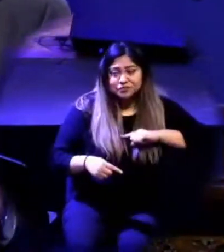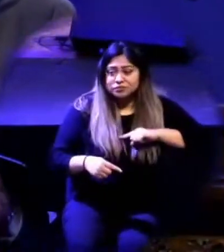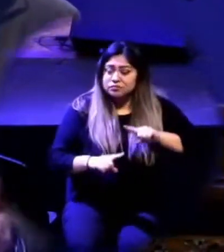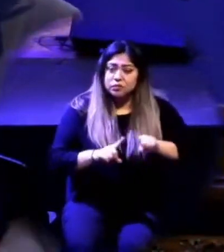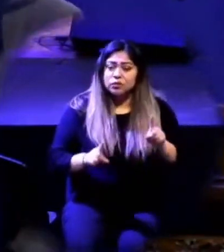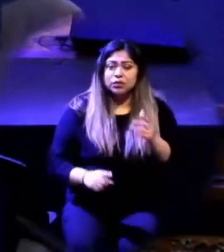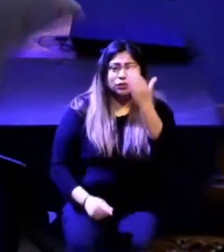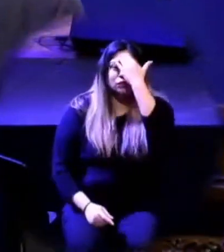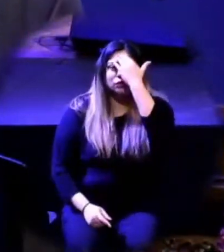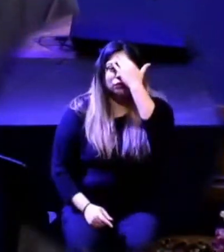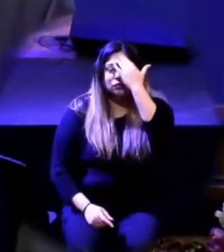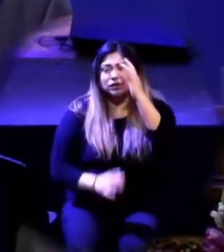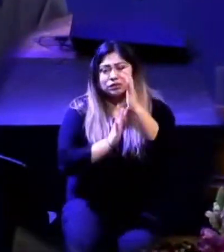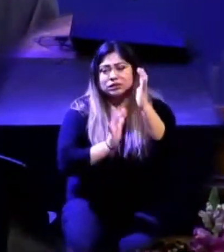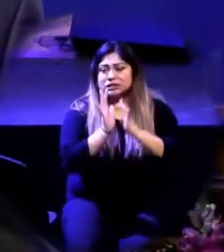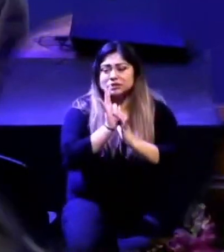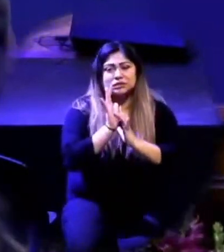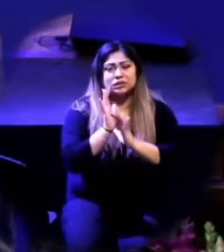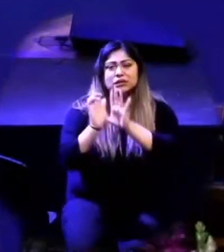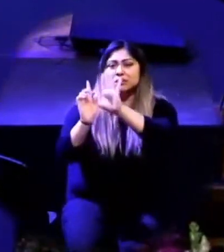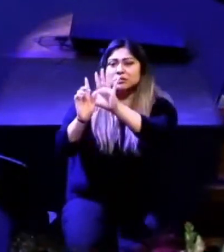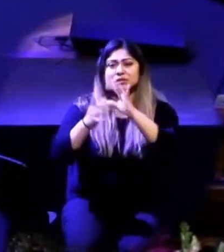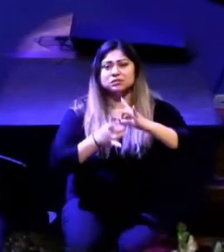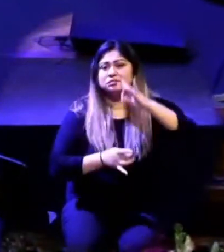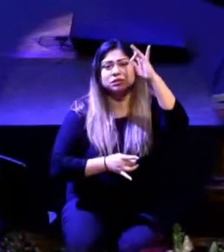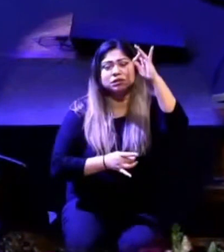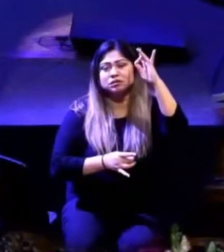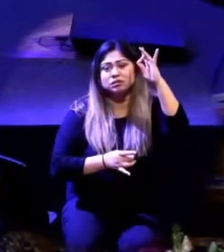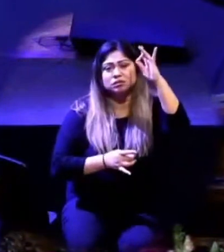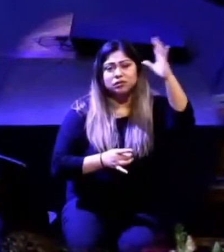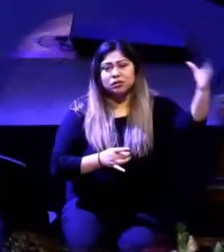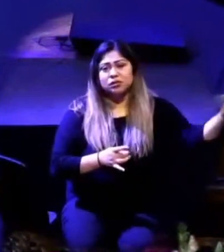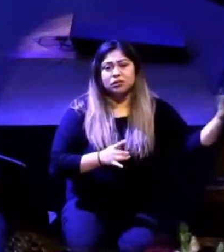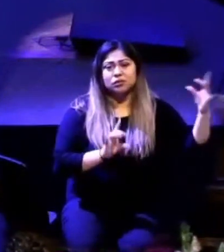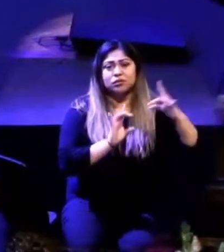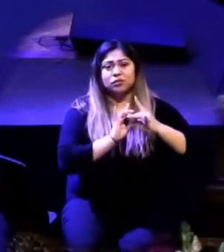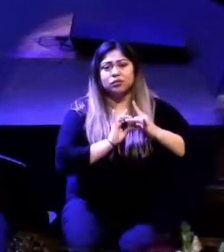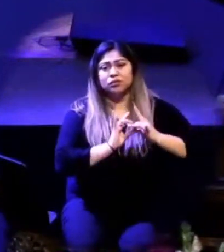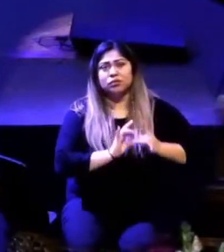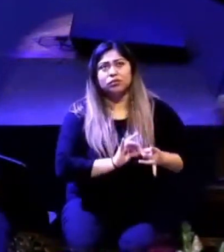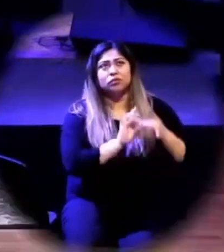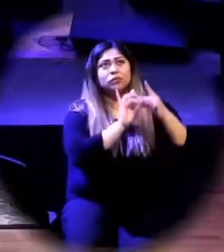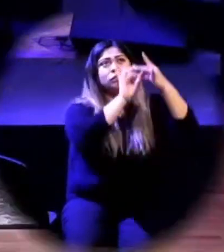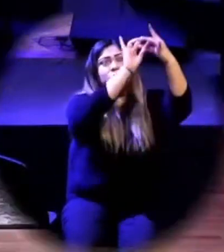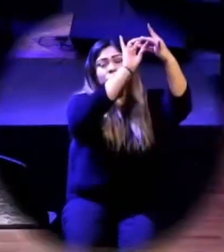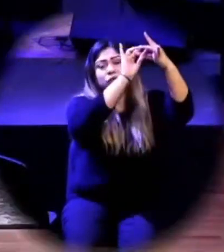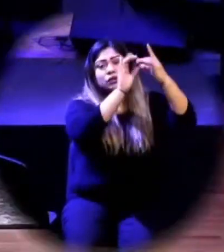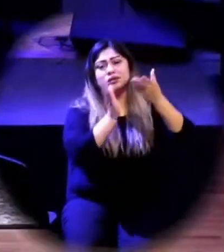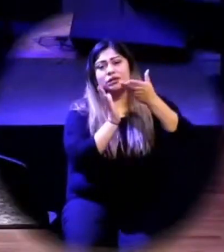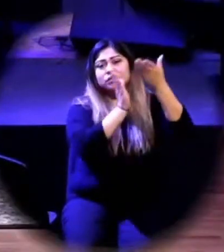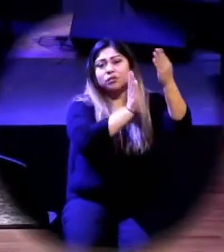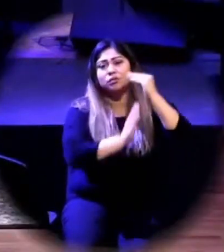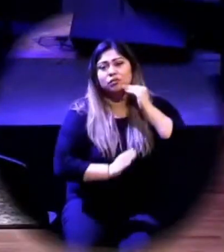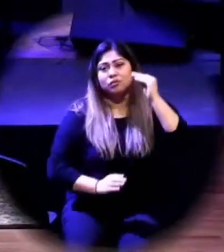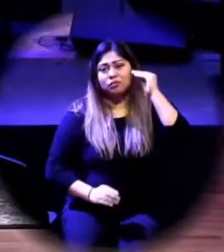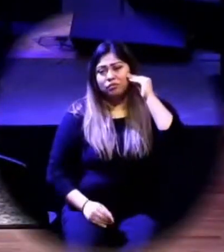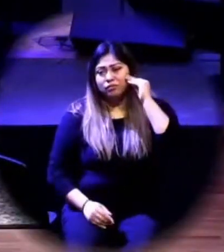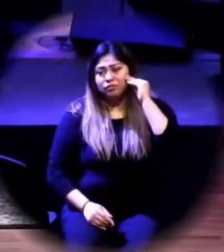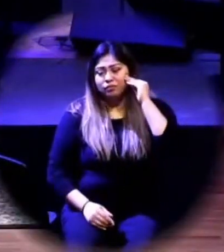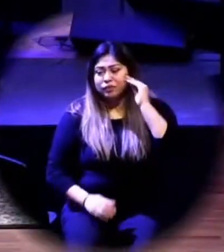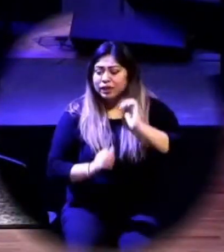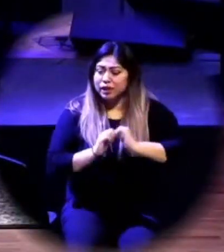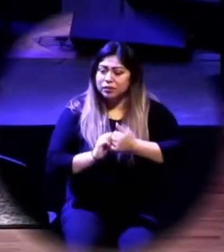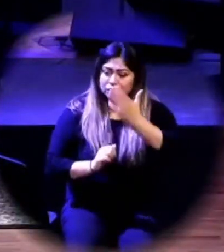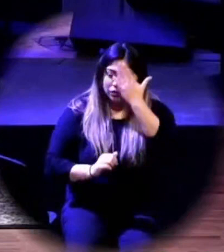with Patsy's spirit, carrying her safely home. And why could he do that? Because he had already walked that